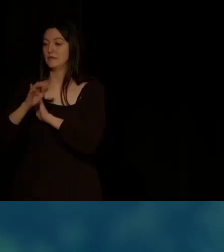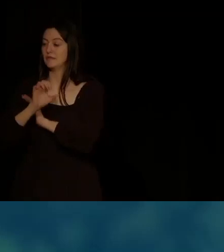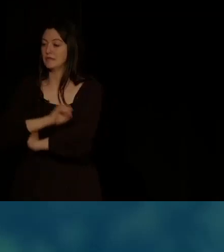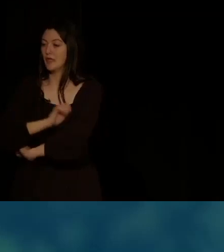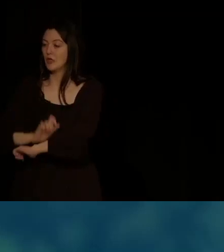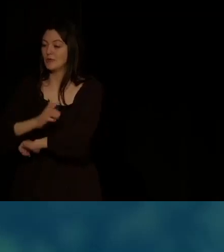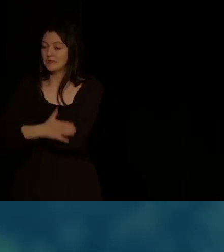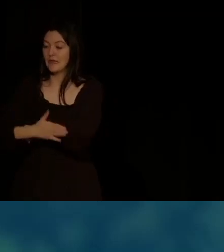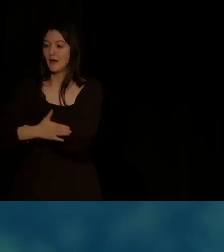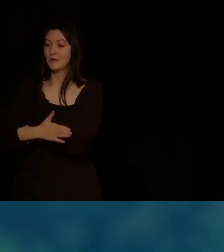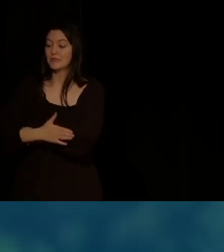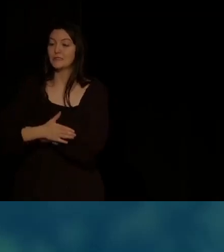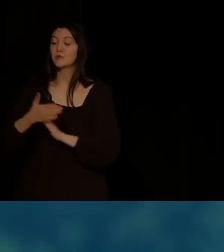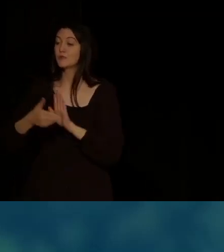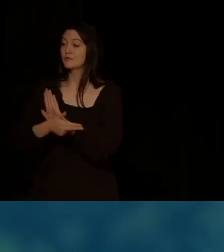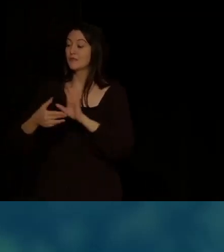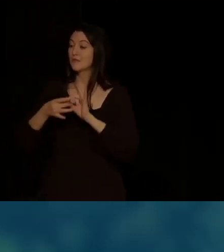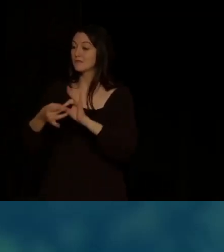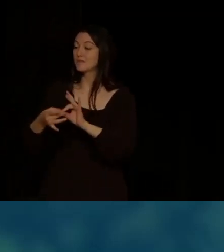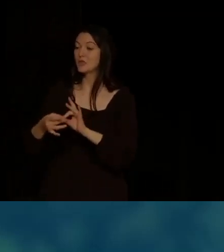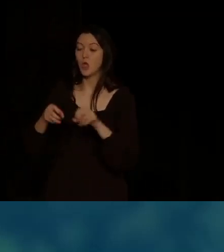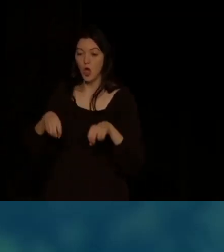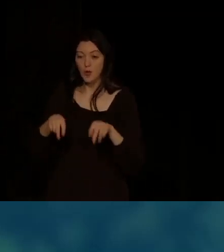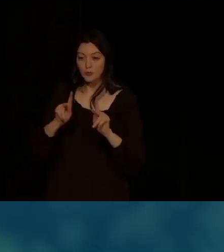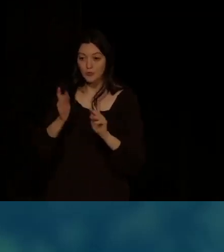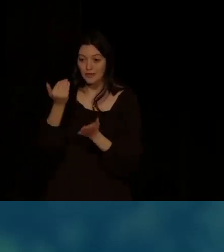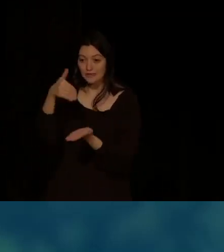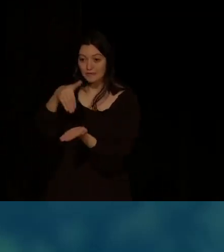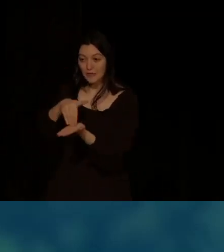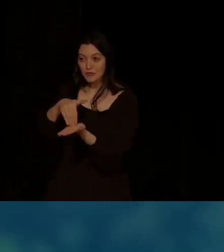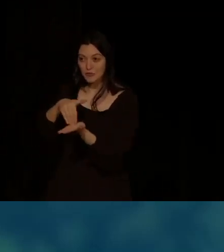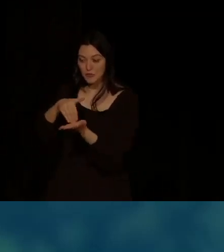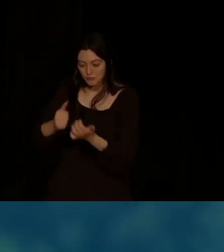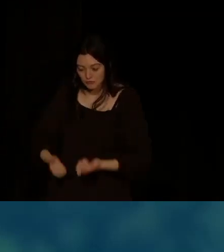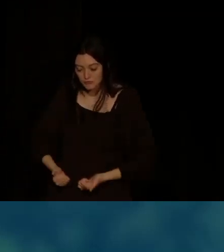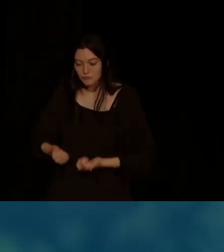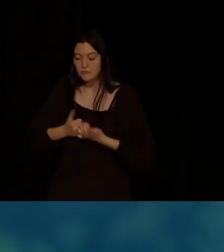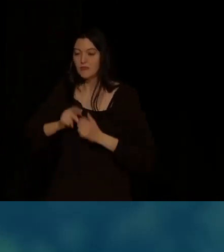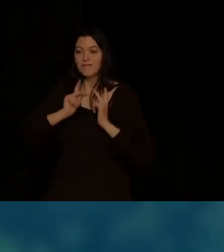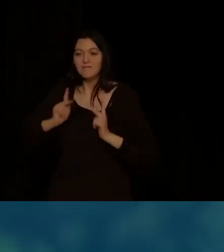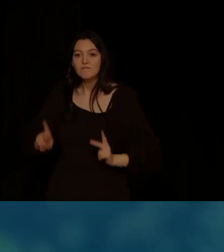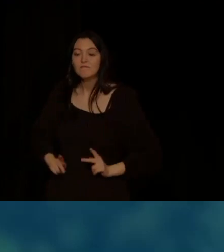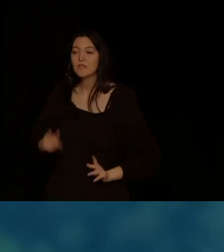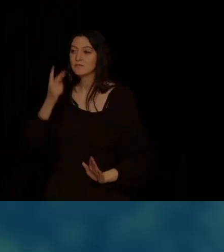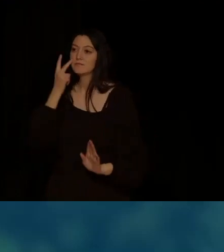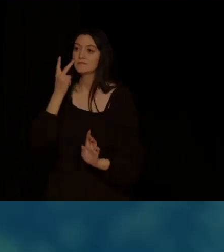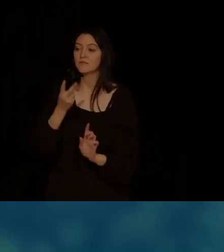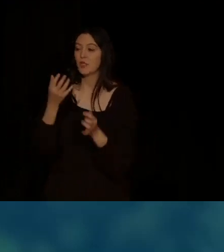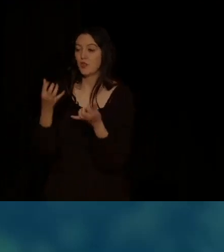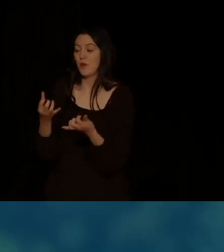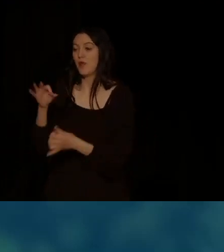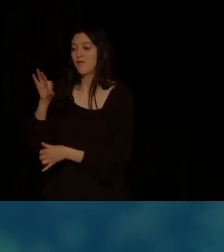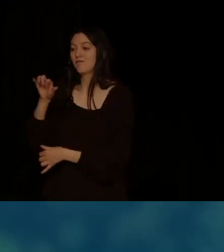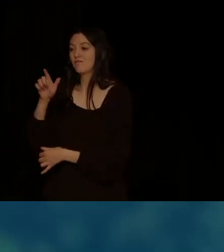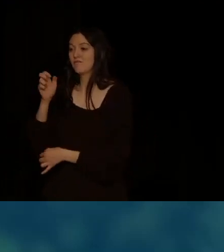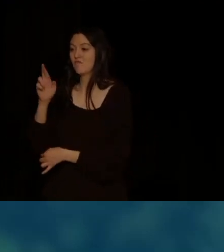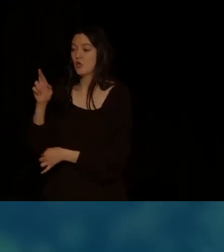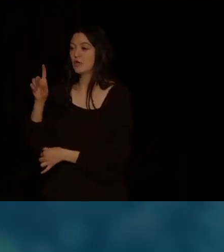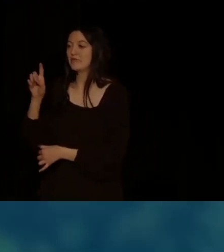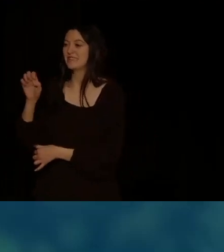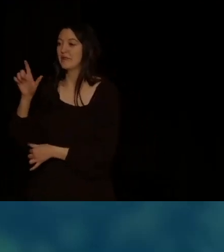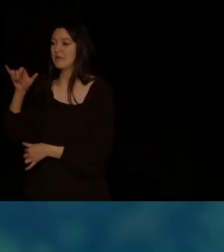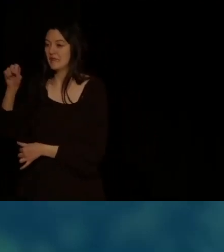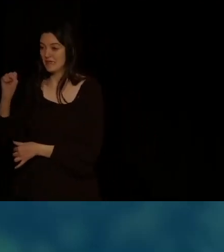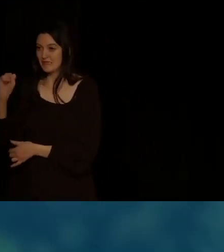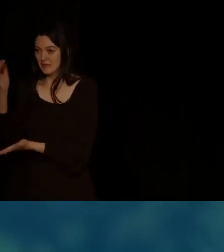our brand tagline, Opportunity Central, to life by physically placing the modern fleur-de-lis in the center of the